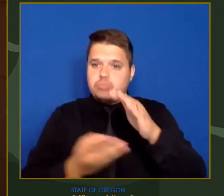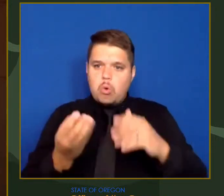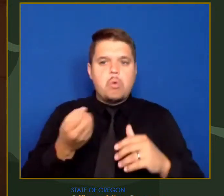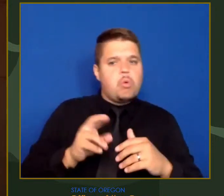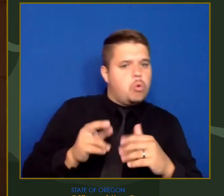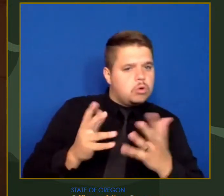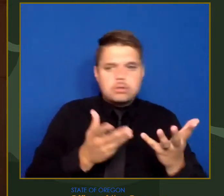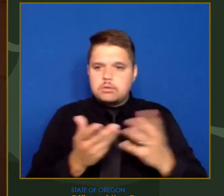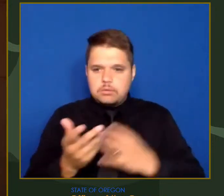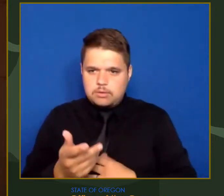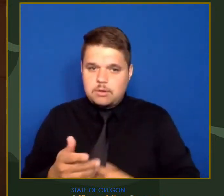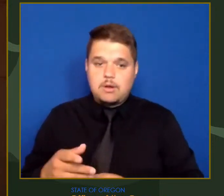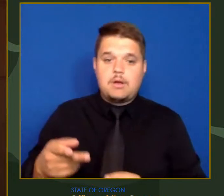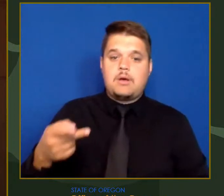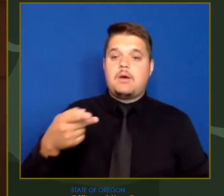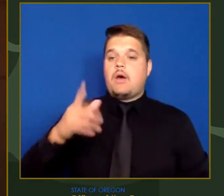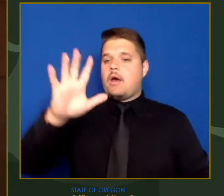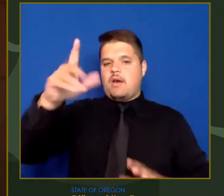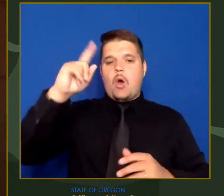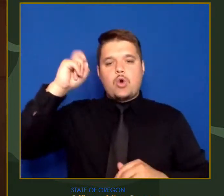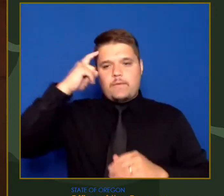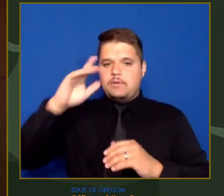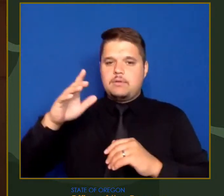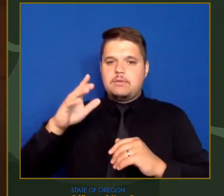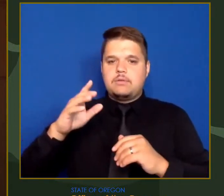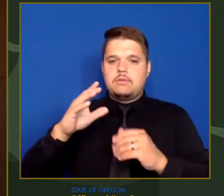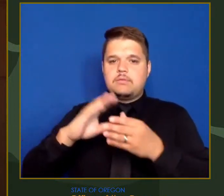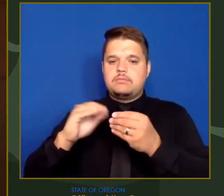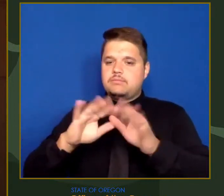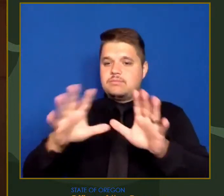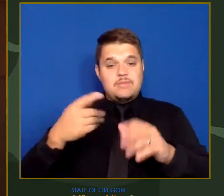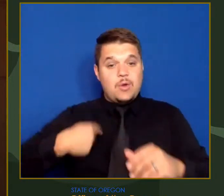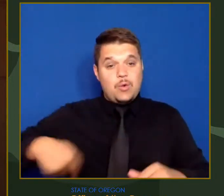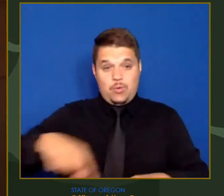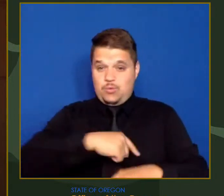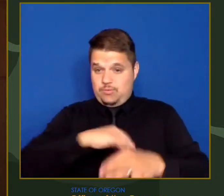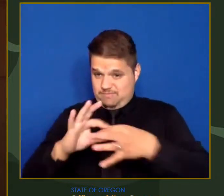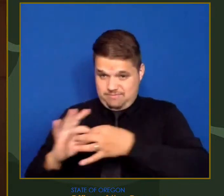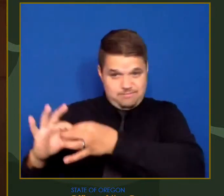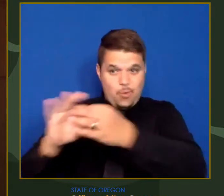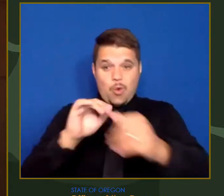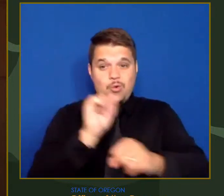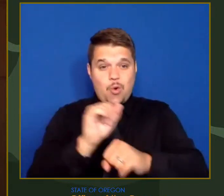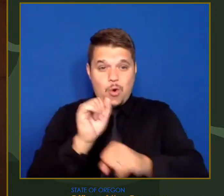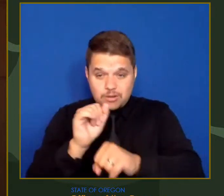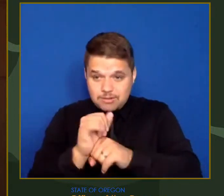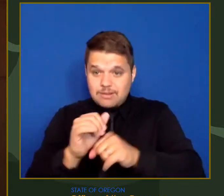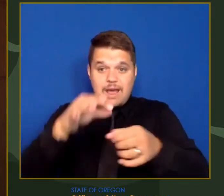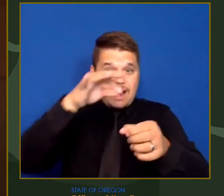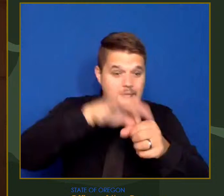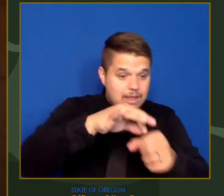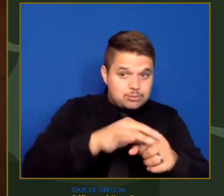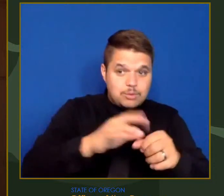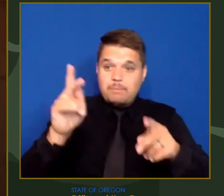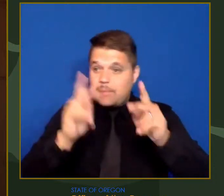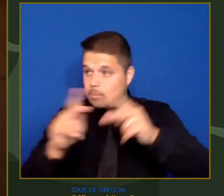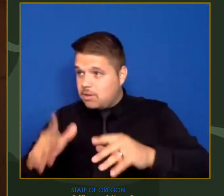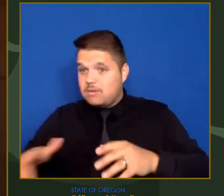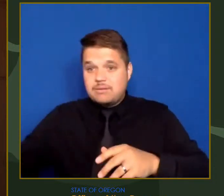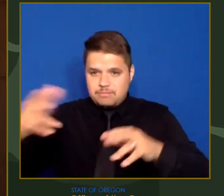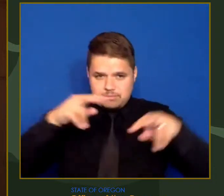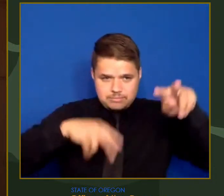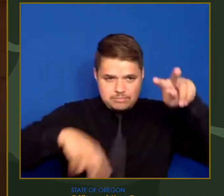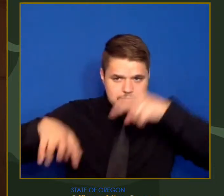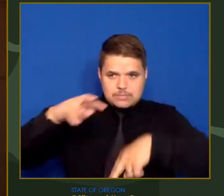deck effort. We're working with elected officials across the state to continue to enhance